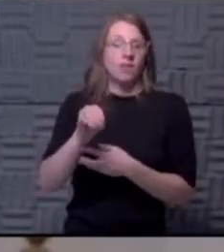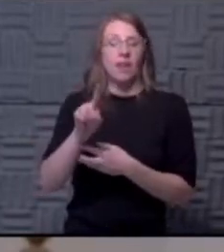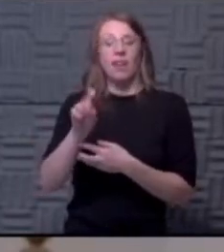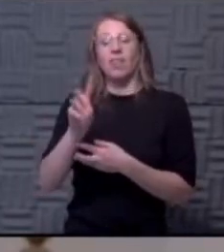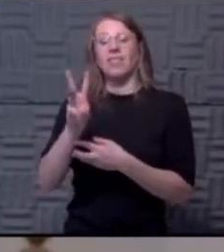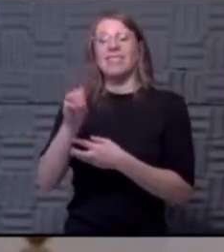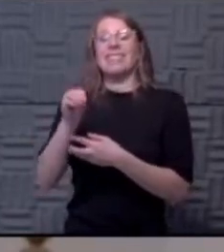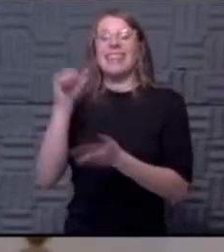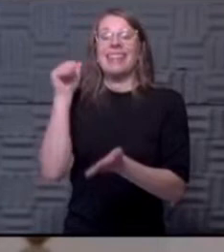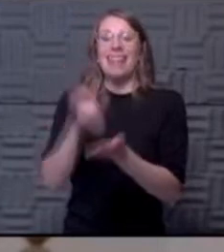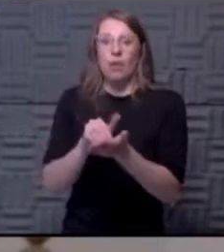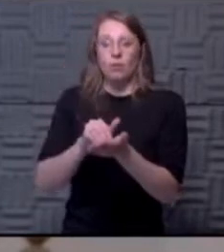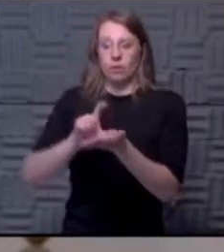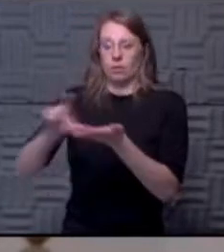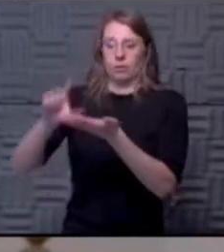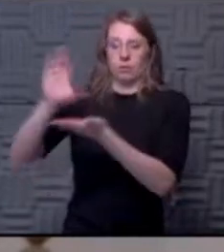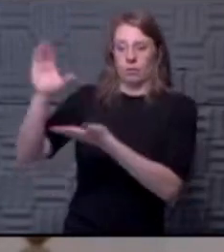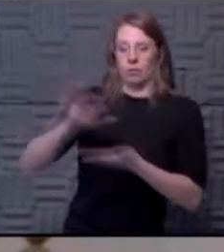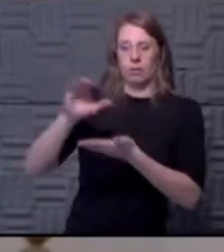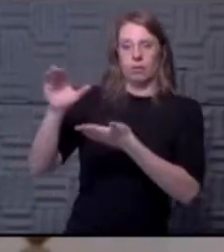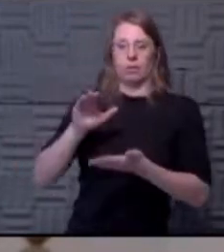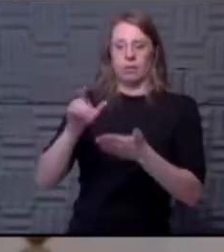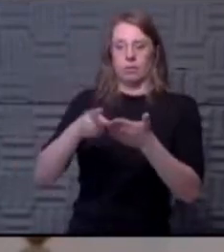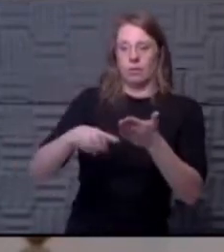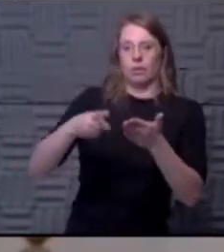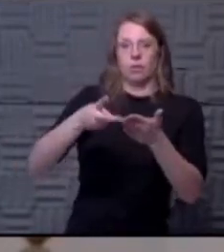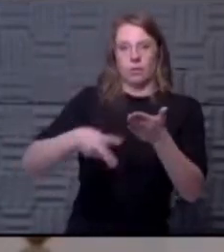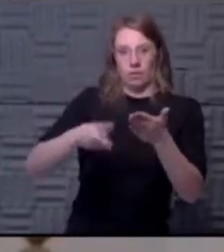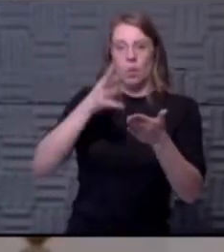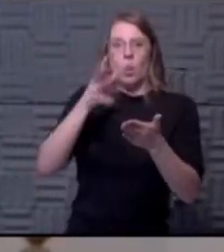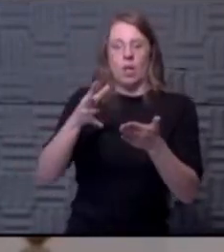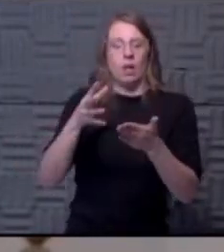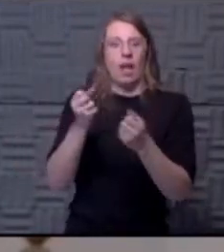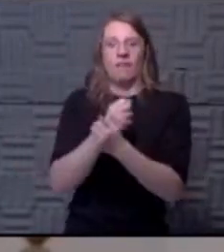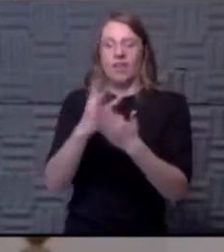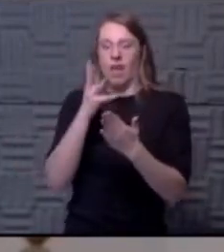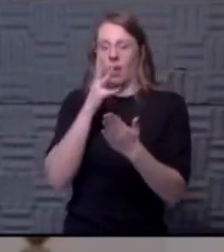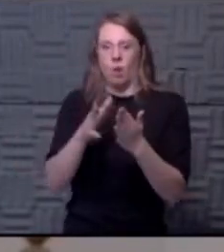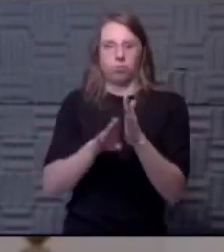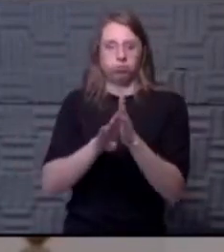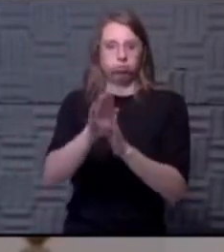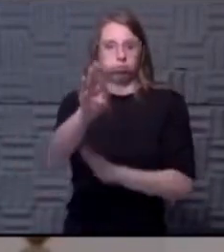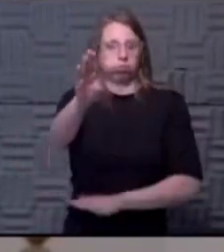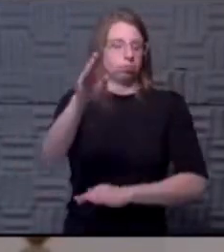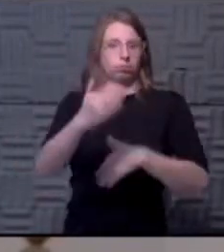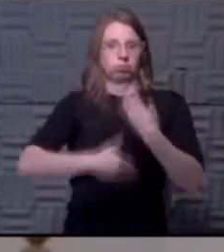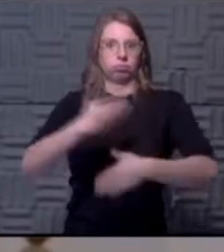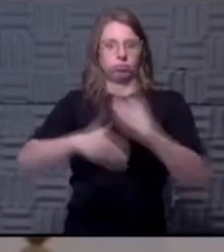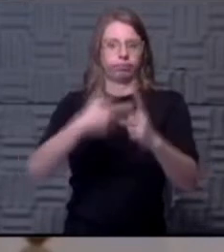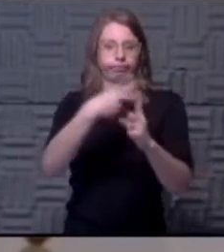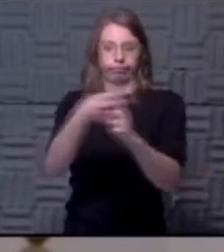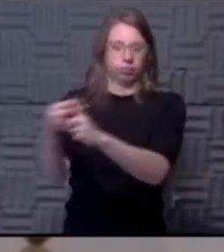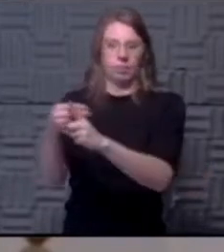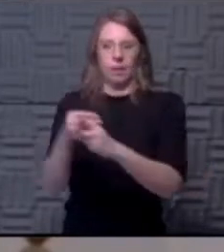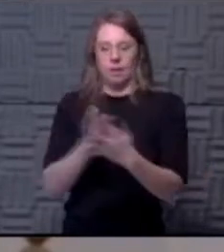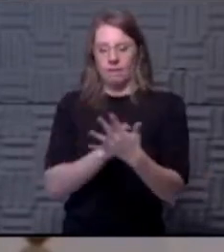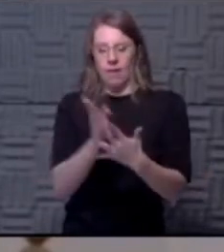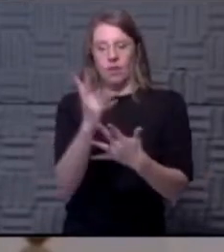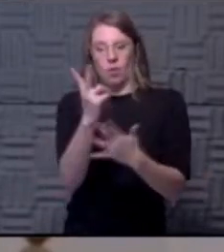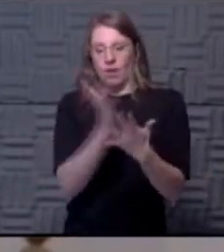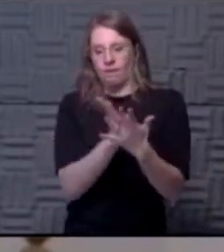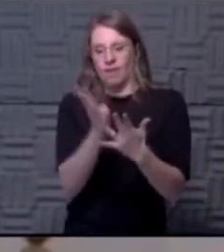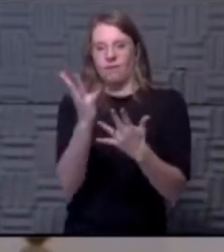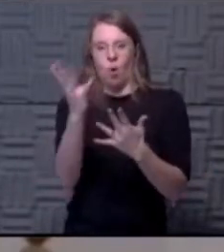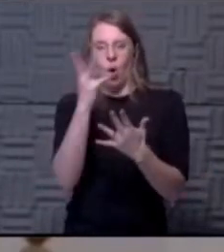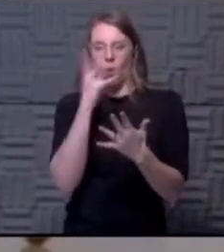week over these next few weeks. I think that everything's going to be accelerated, David. I think that 3-4, we're going to just